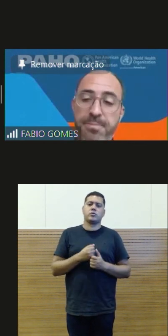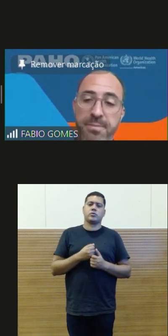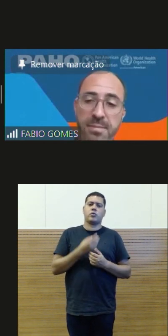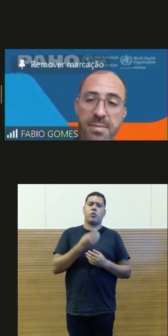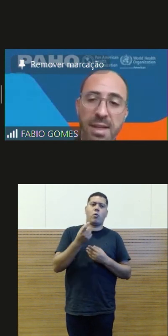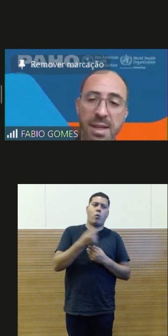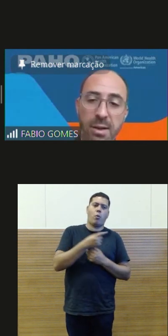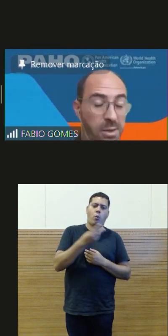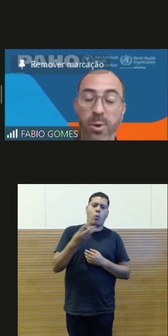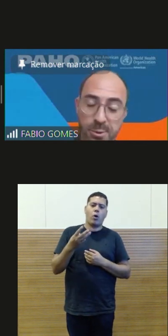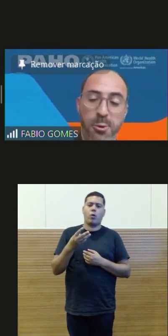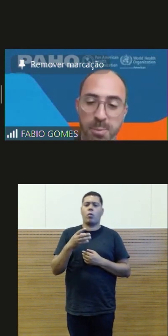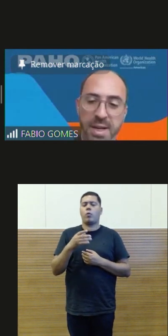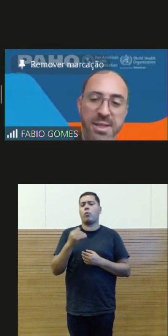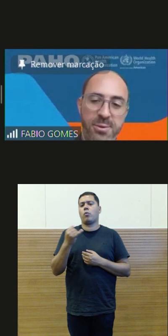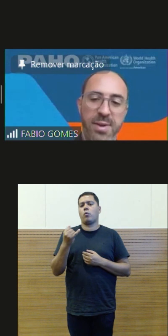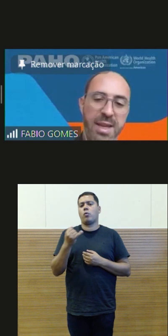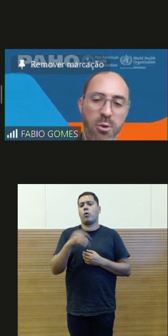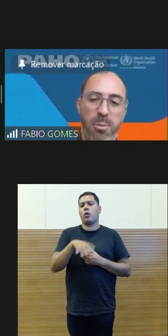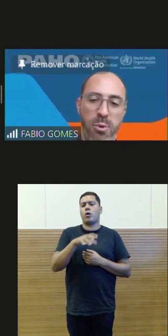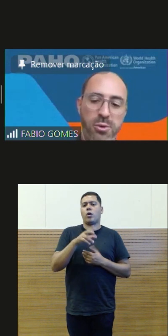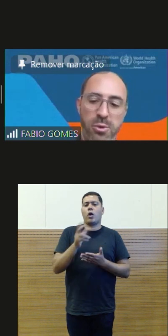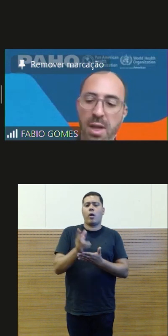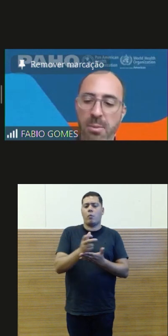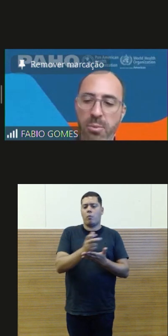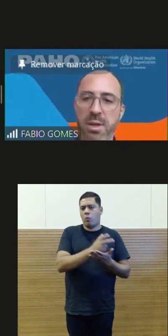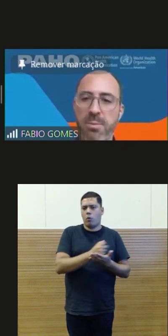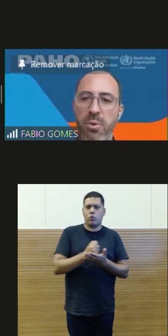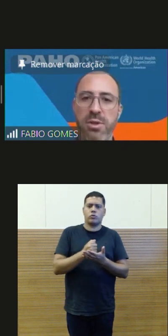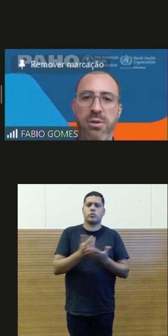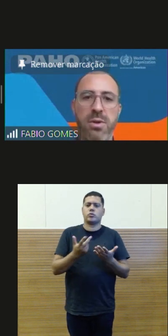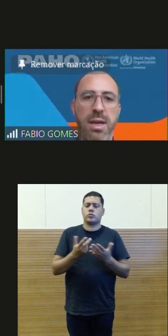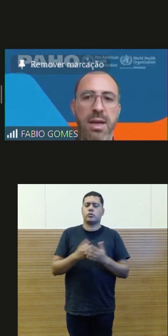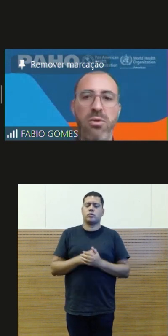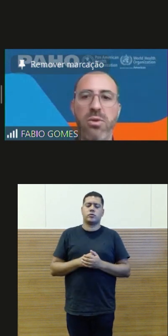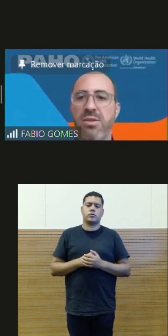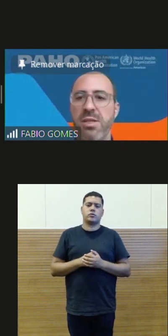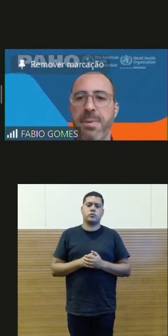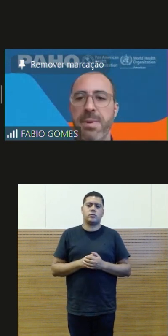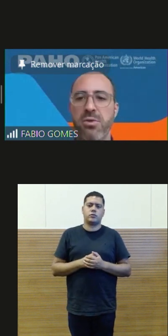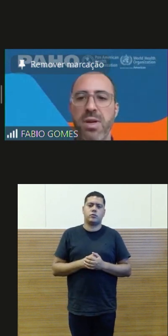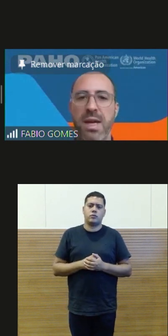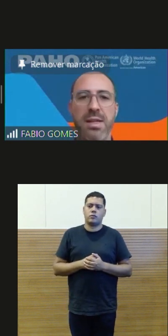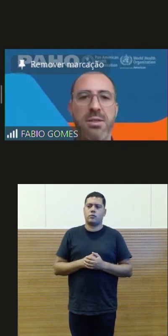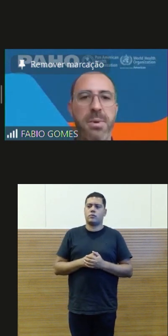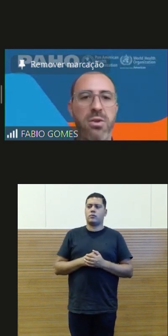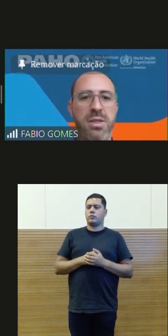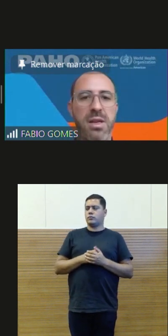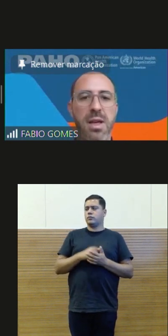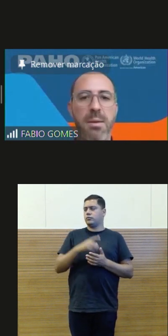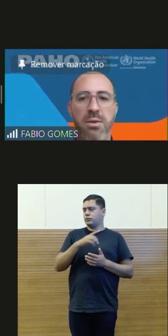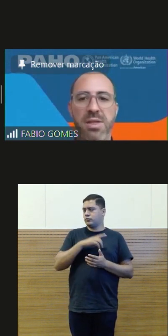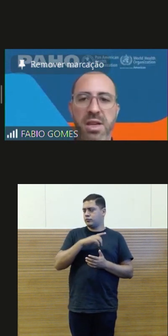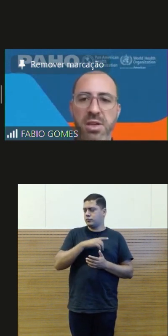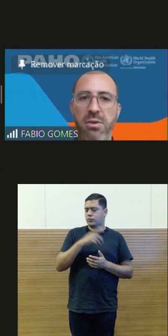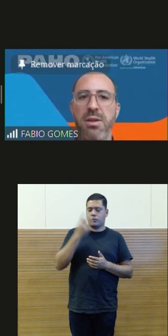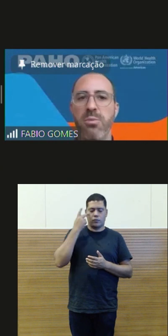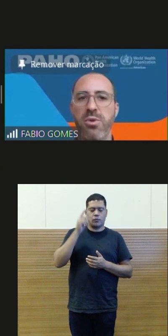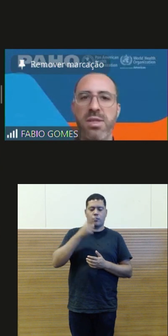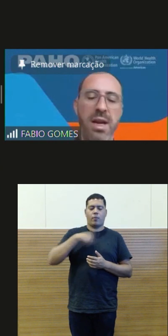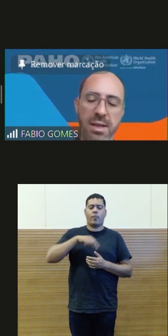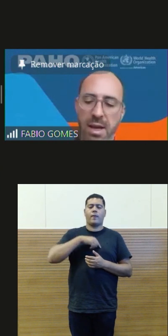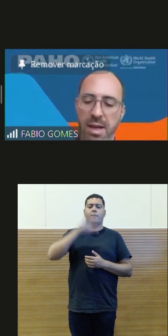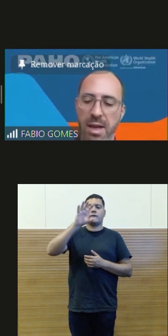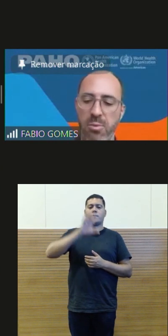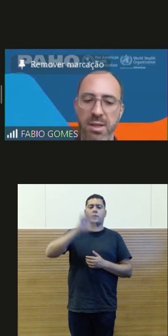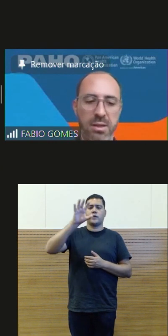and how much the tax, how much the price is composed by taxes in the case of the sugary